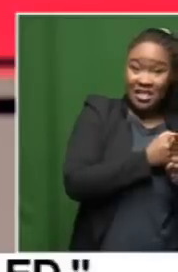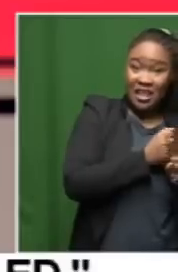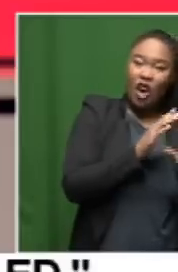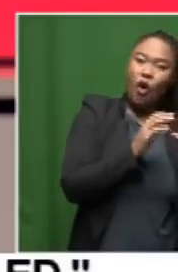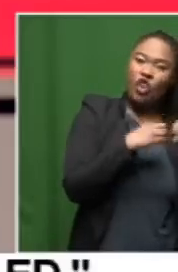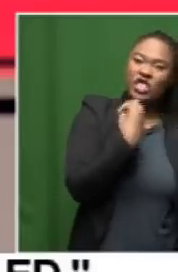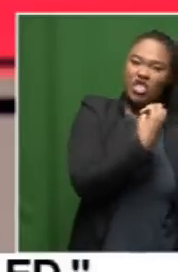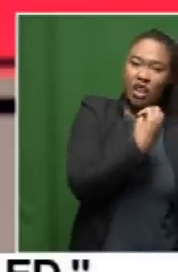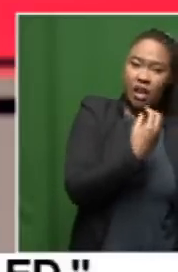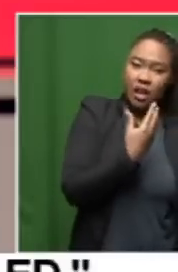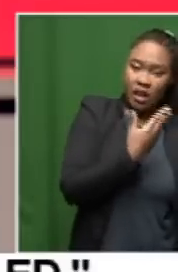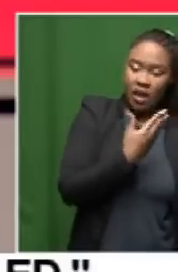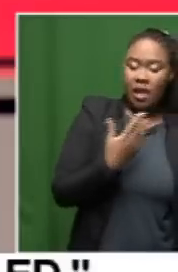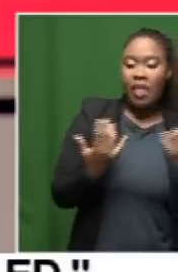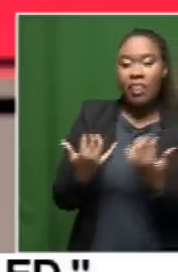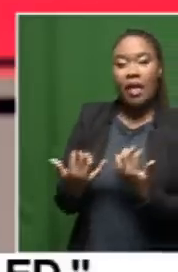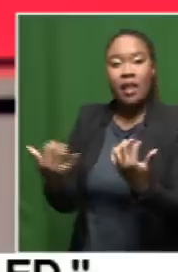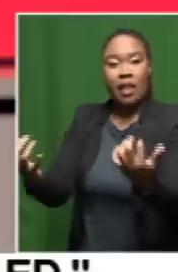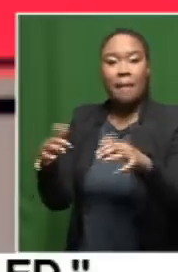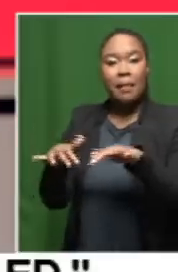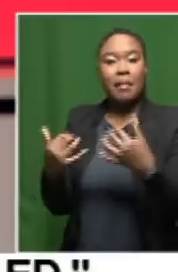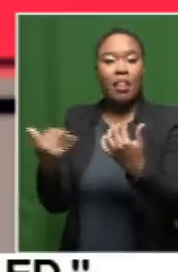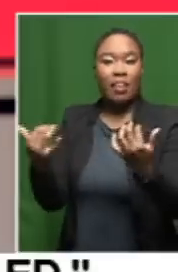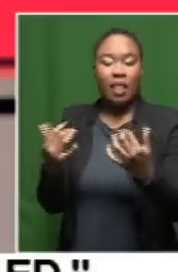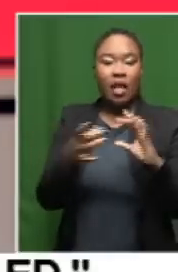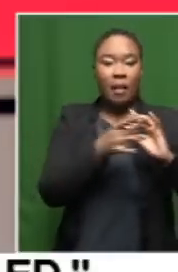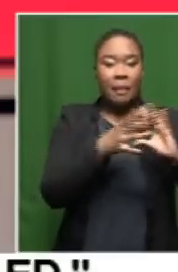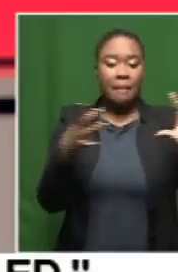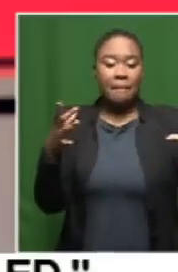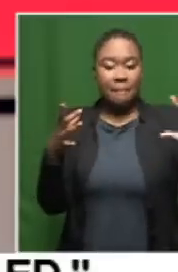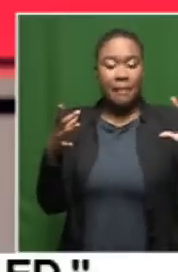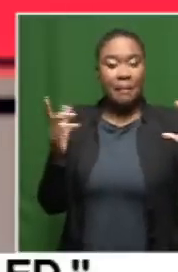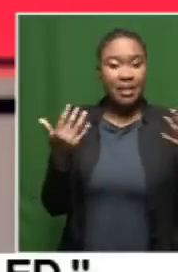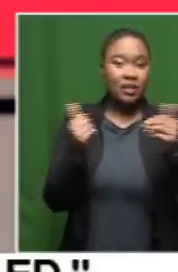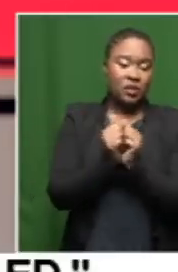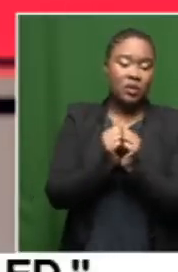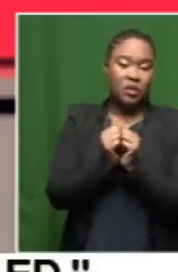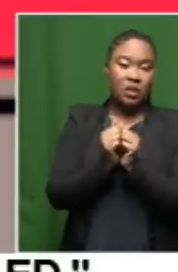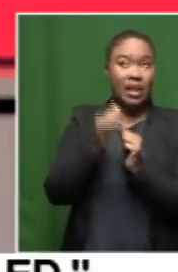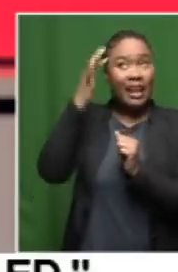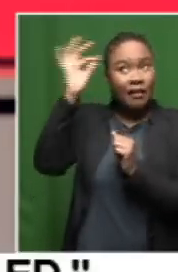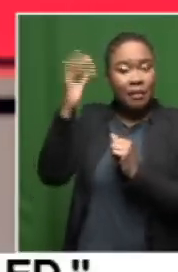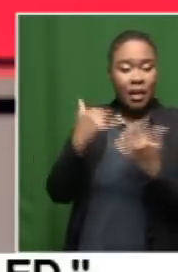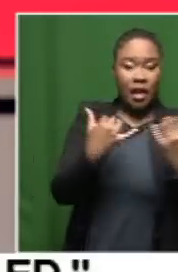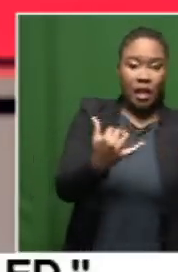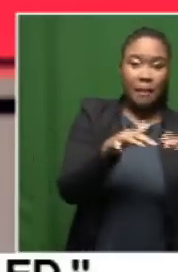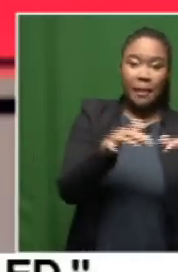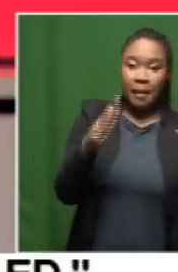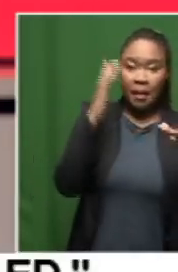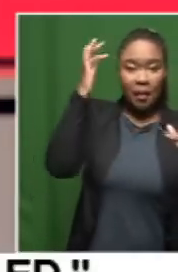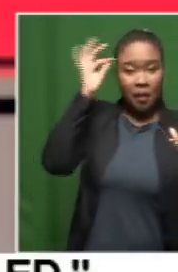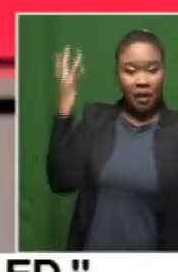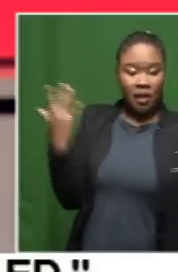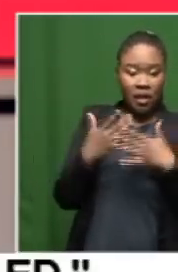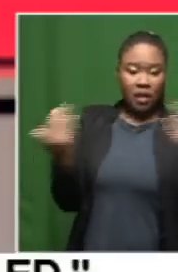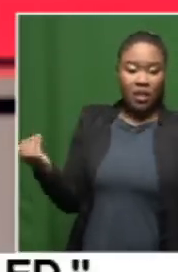sometimes government also works outside connections with the masses. So we're trying to bring, to come in as a bridge